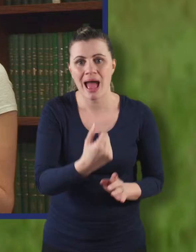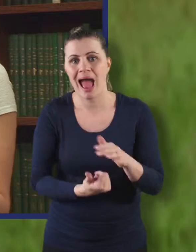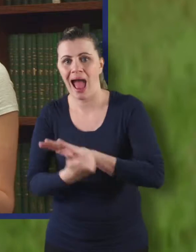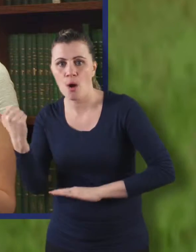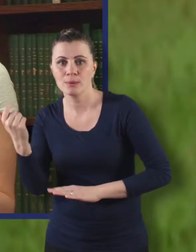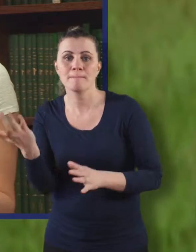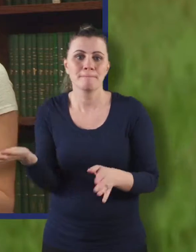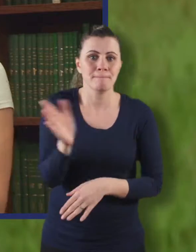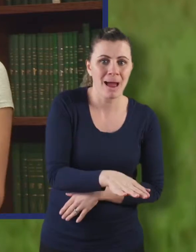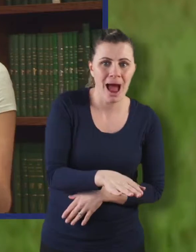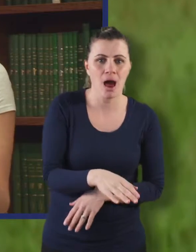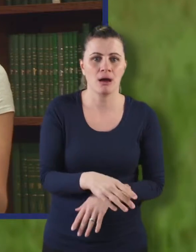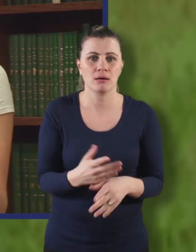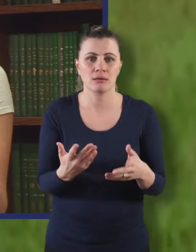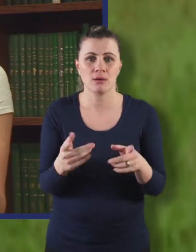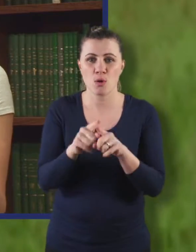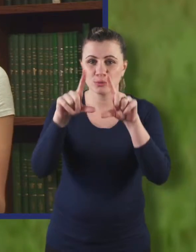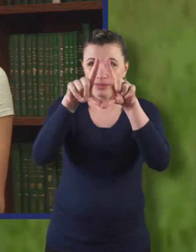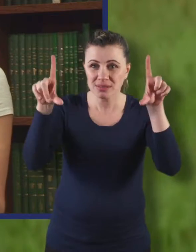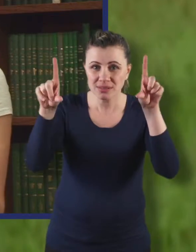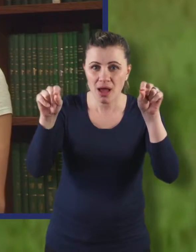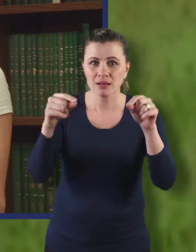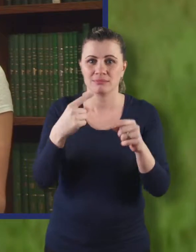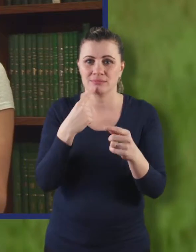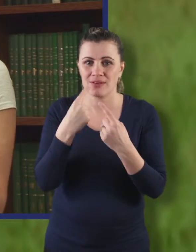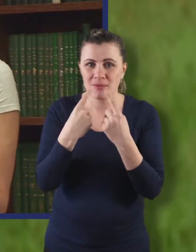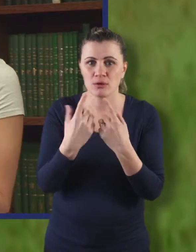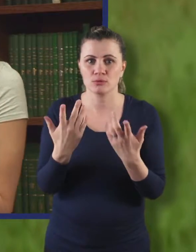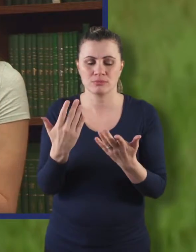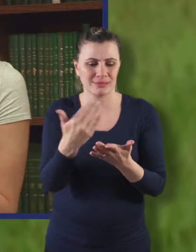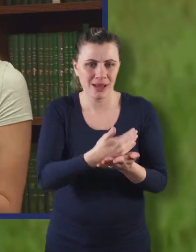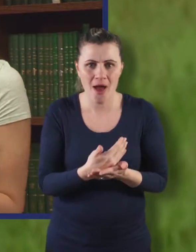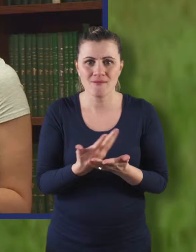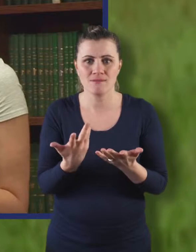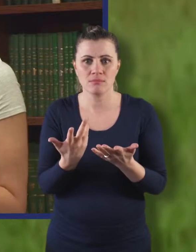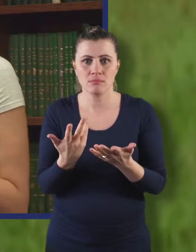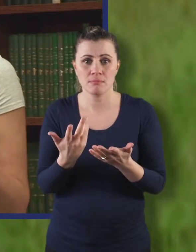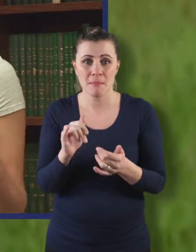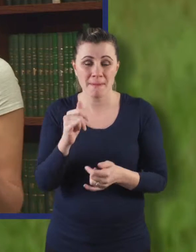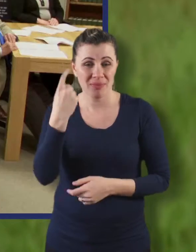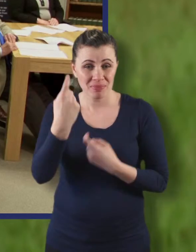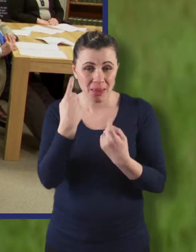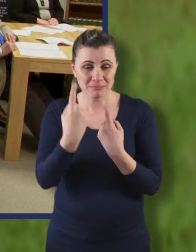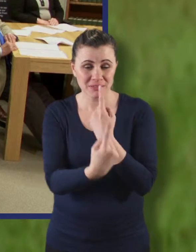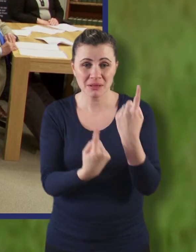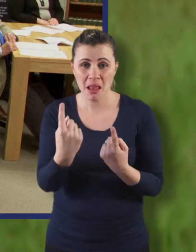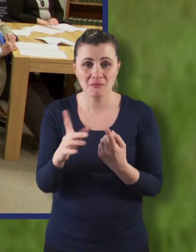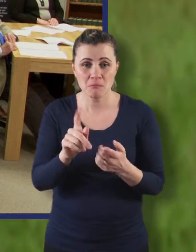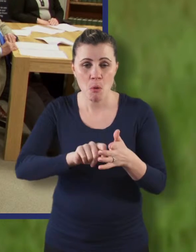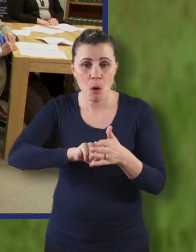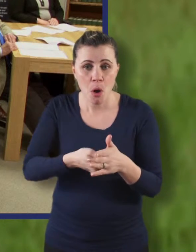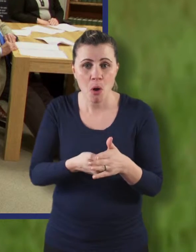not putting a sign on your door advertising that your space is an archive can just be an extra safeguard to protecting your